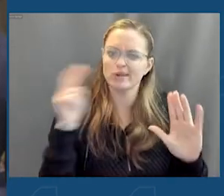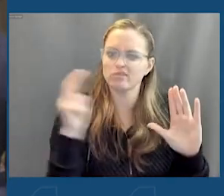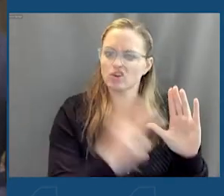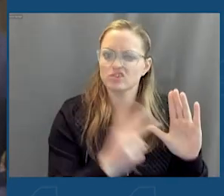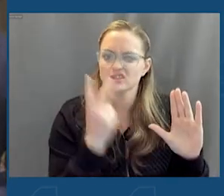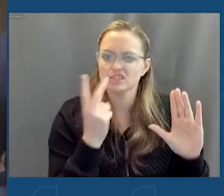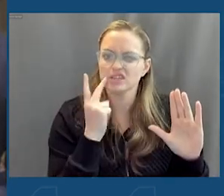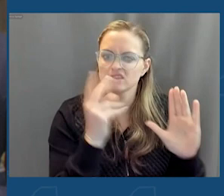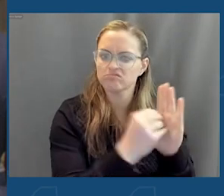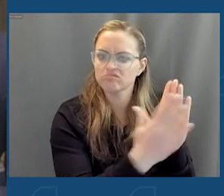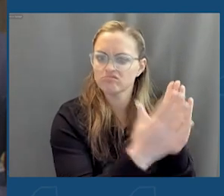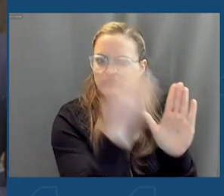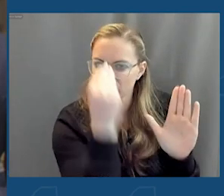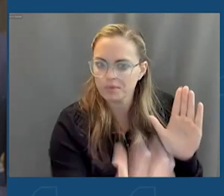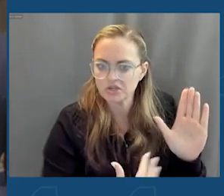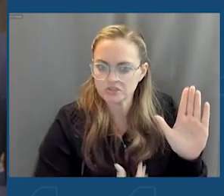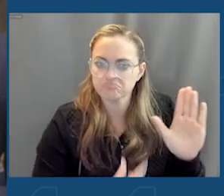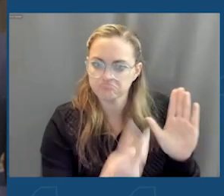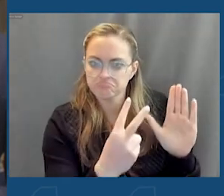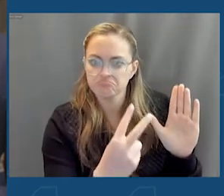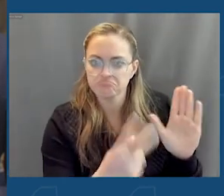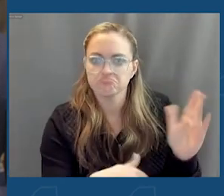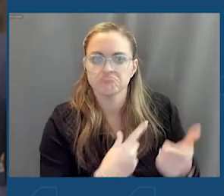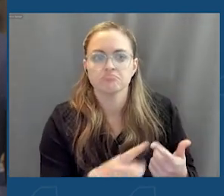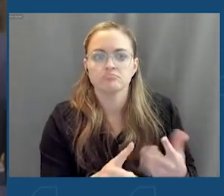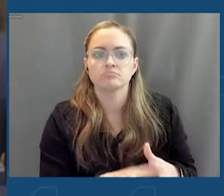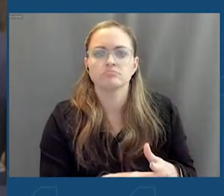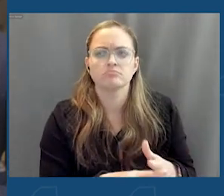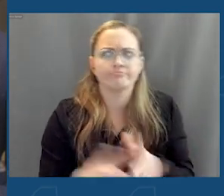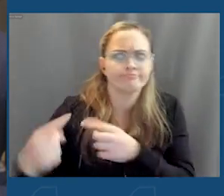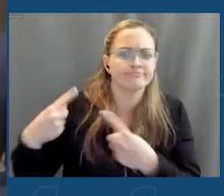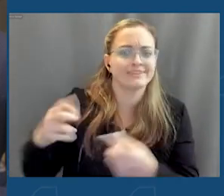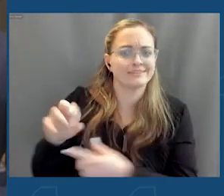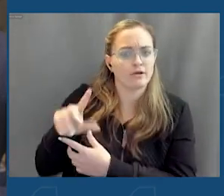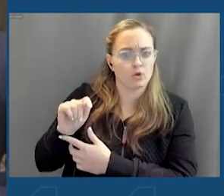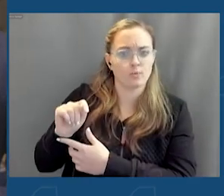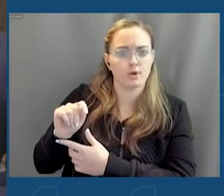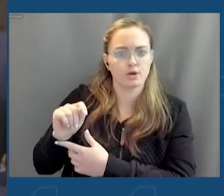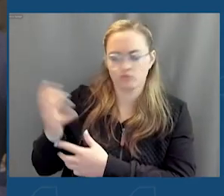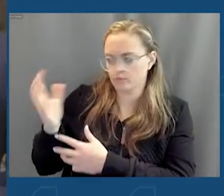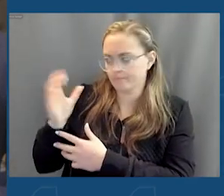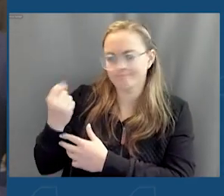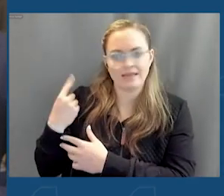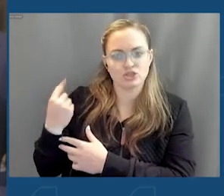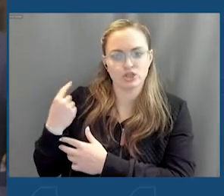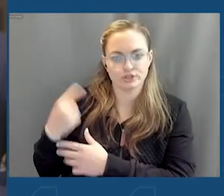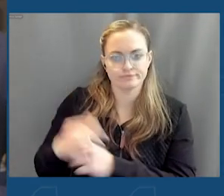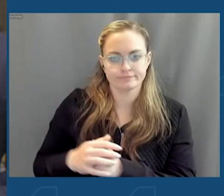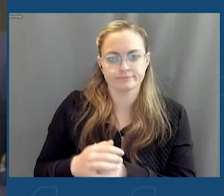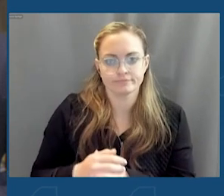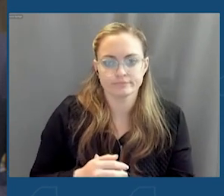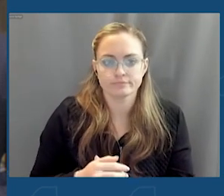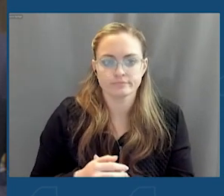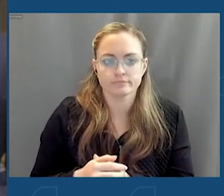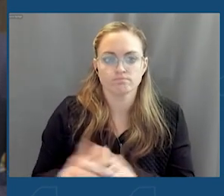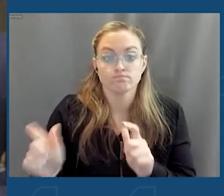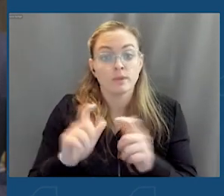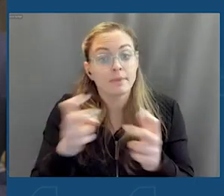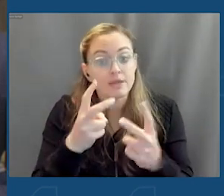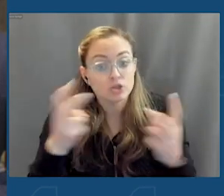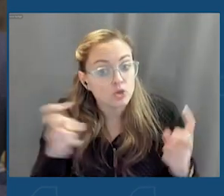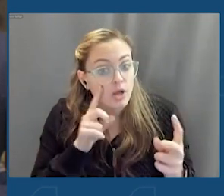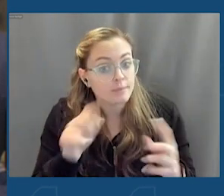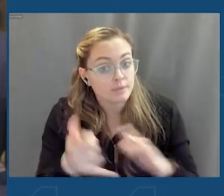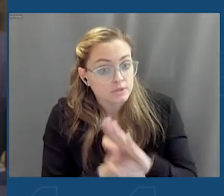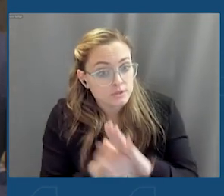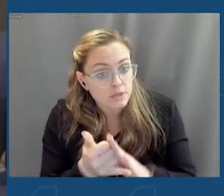just since the beginning of October from the previous year. Major crimes on the subway, since we started